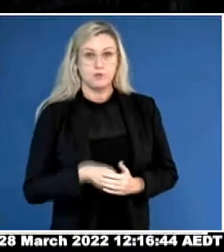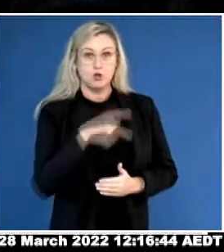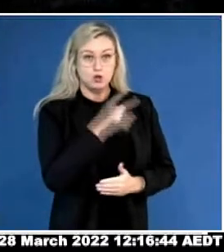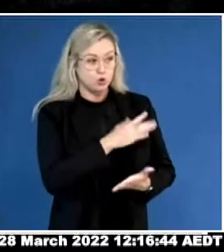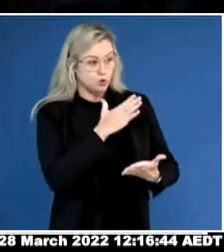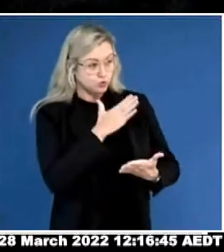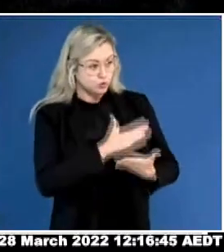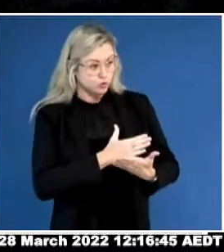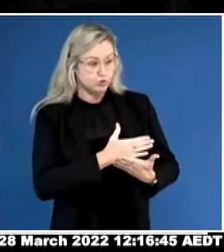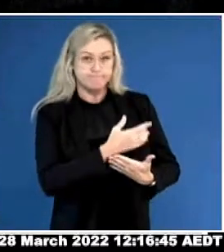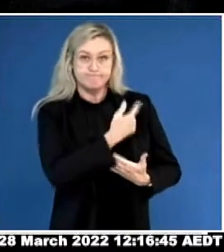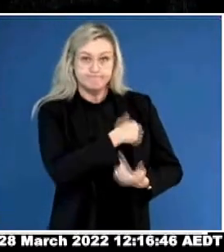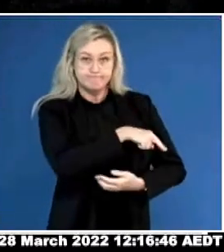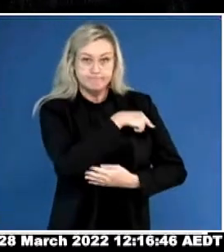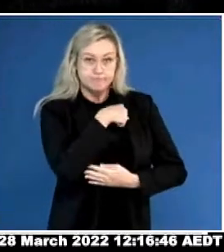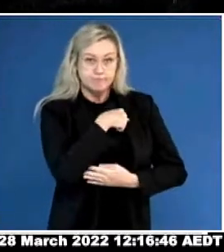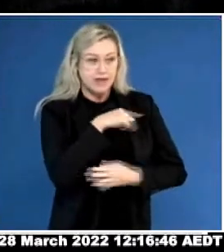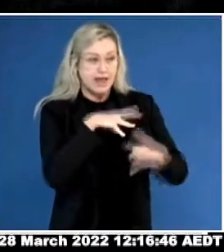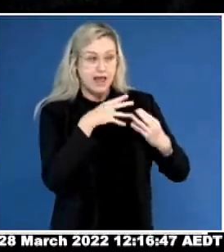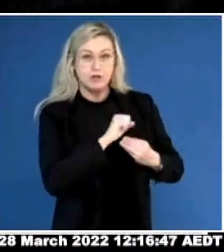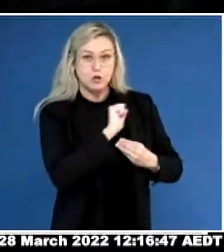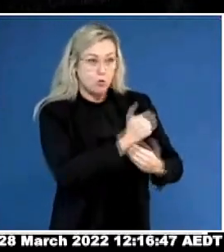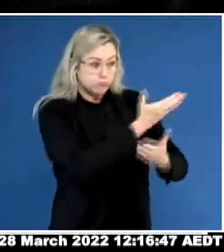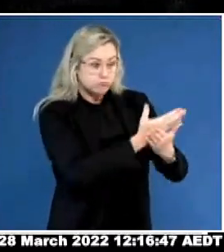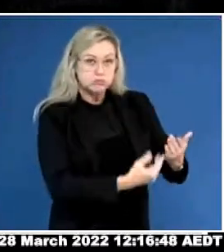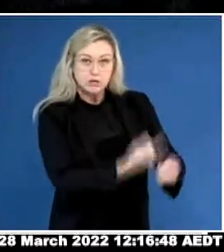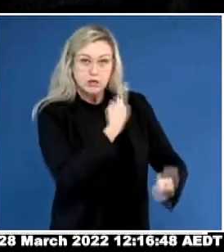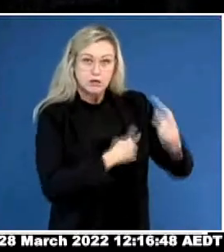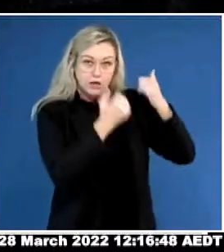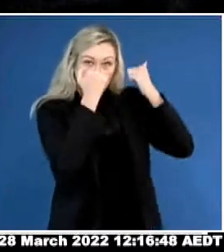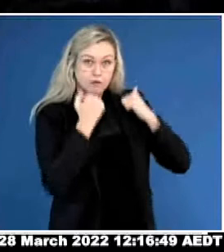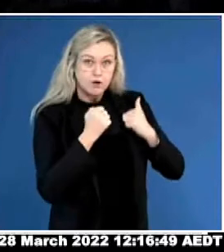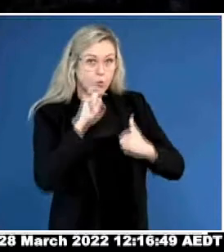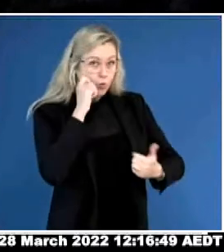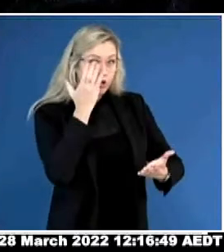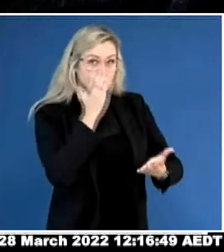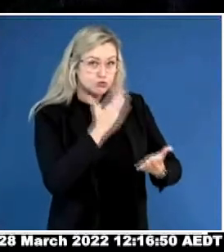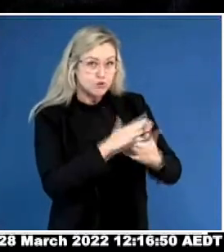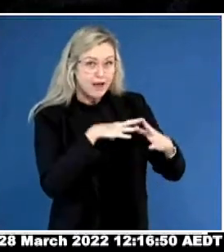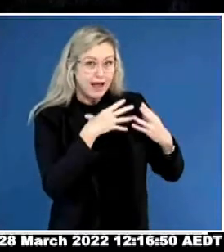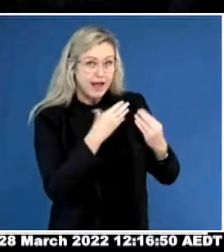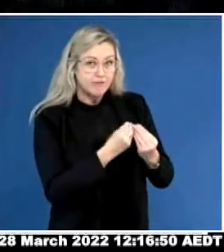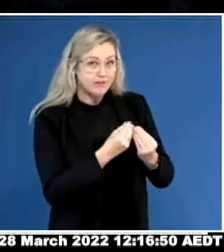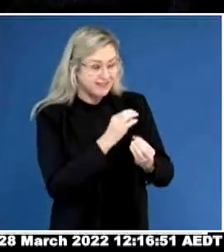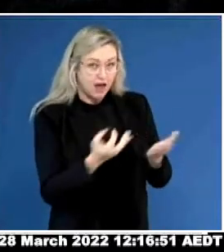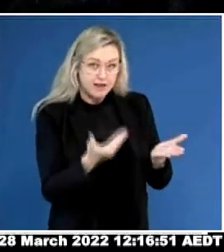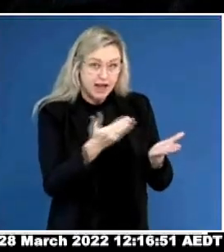declare and affirm that the evidence which you shall give will be the truth, the whole truth, and nothing but the